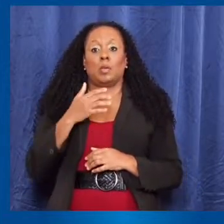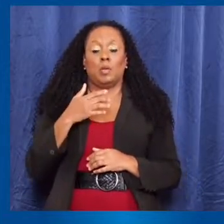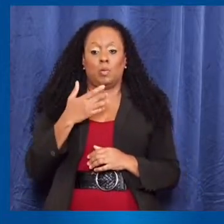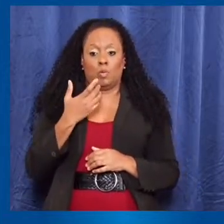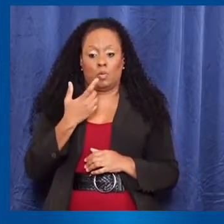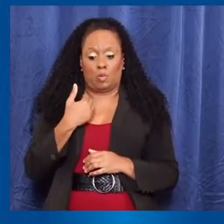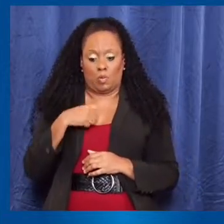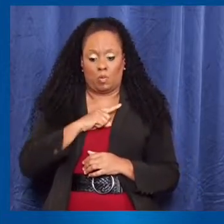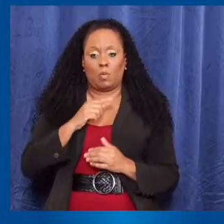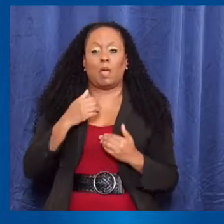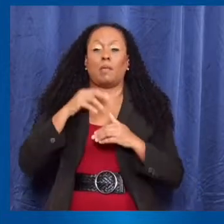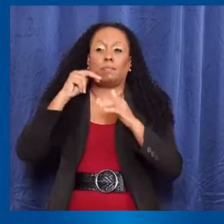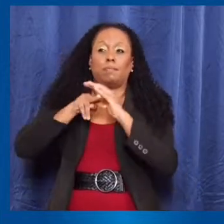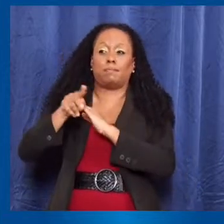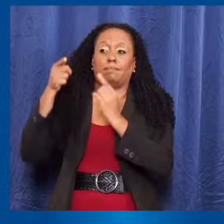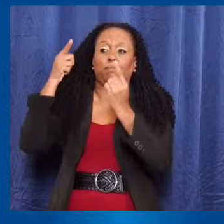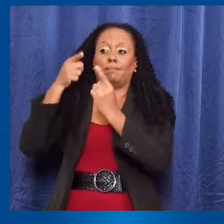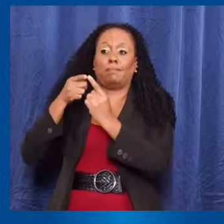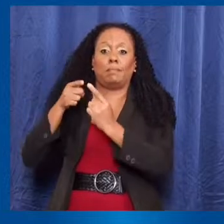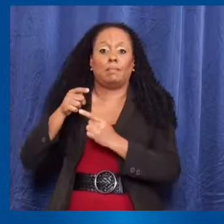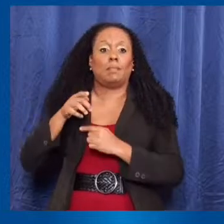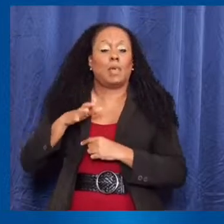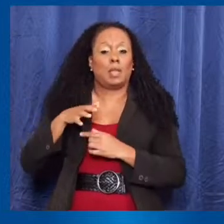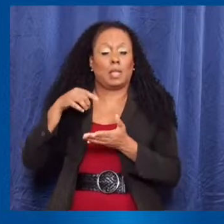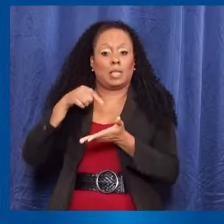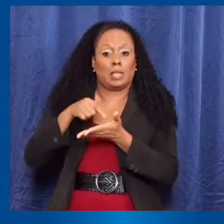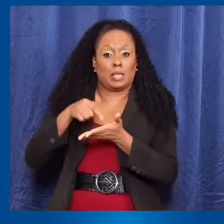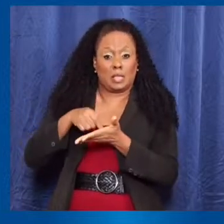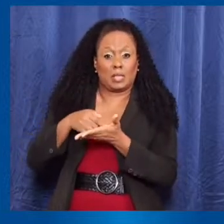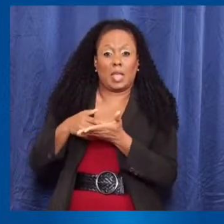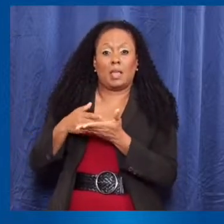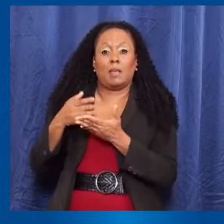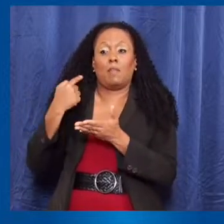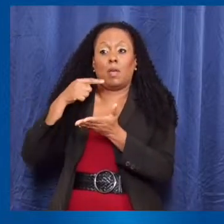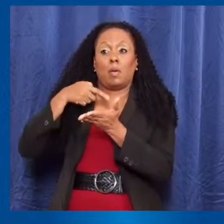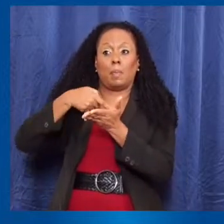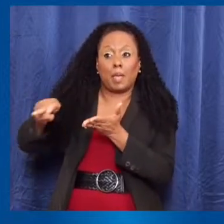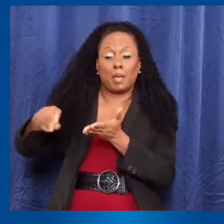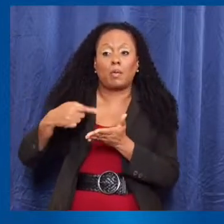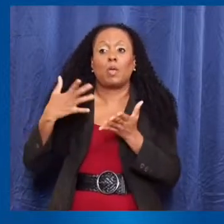by 2035-36, we want to be able to push it out to